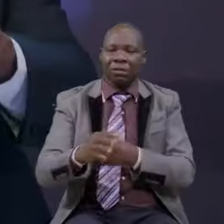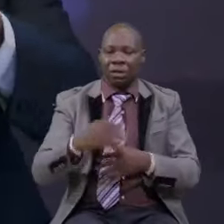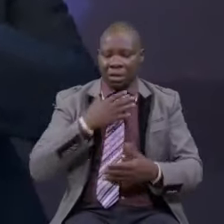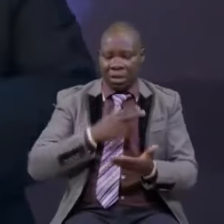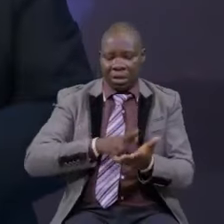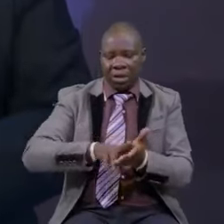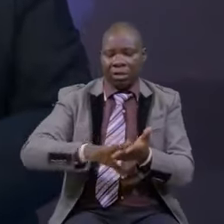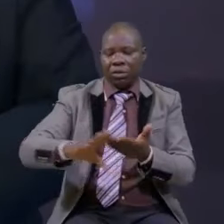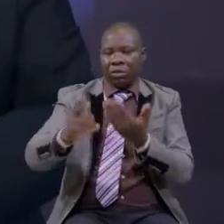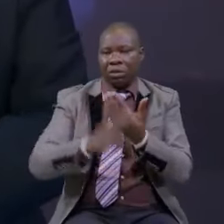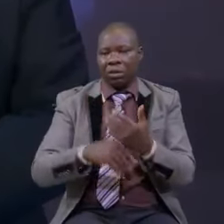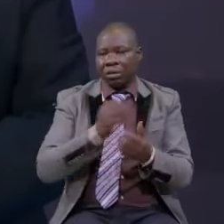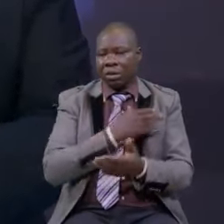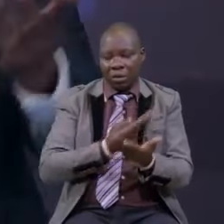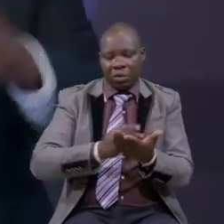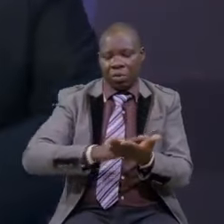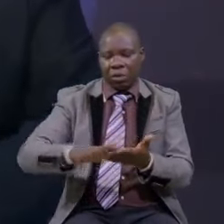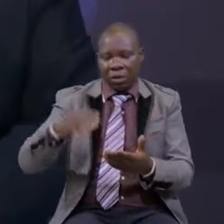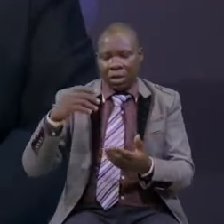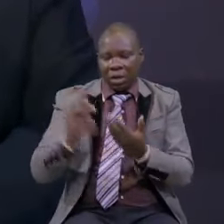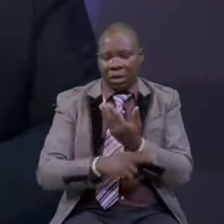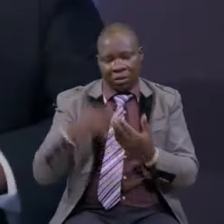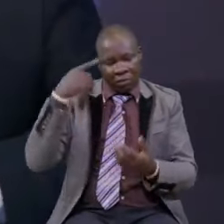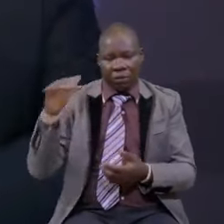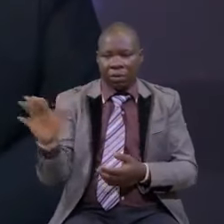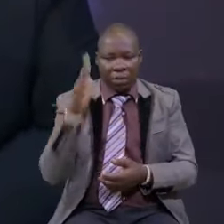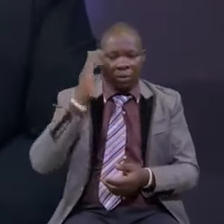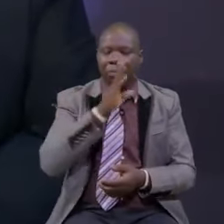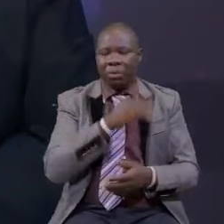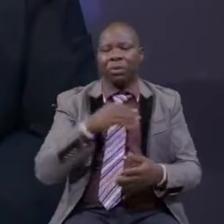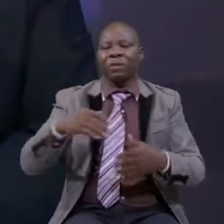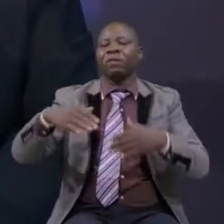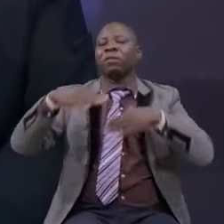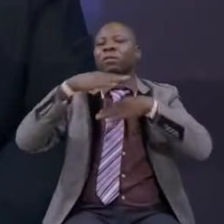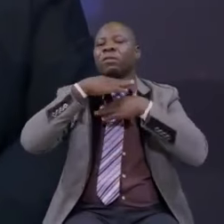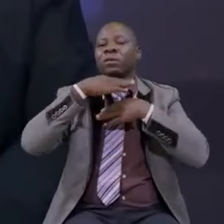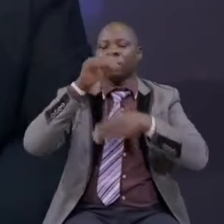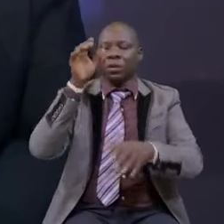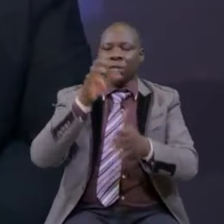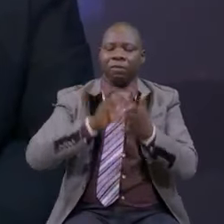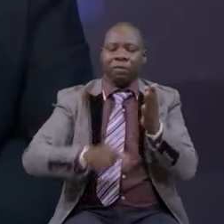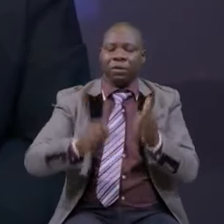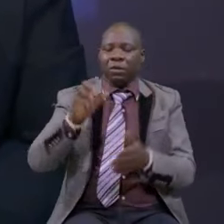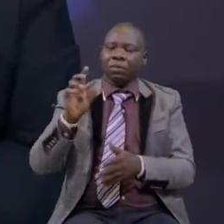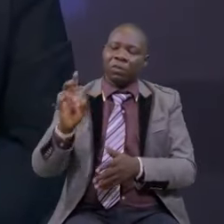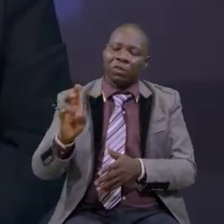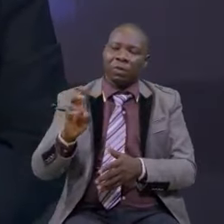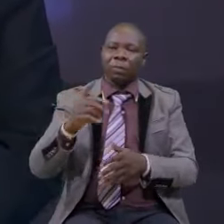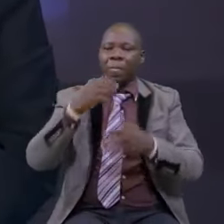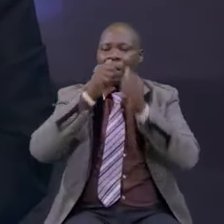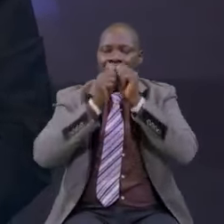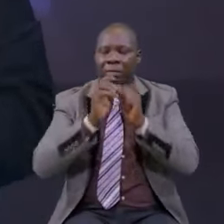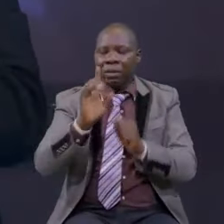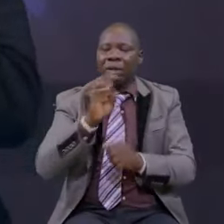for they shall be filled. Look at verse 7. In verse 7, blessed are the